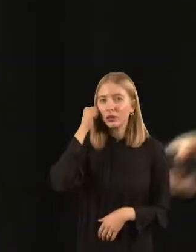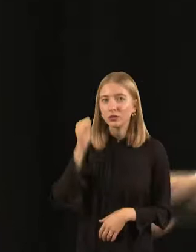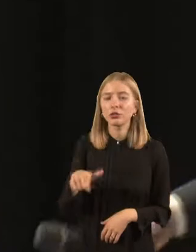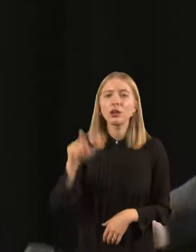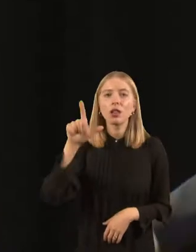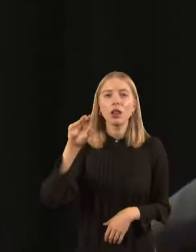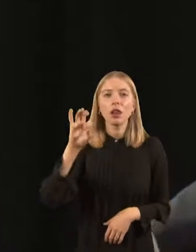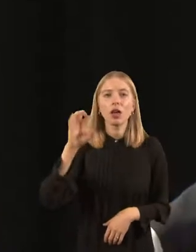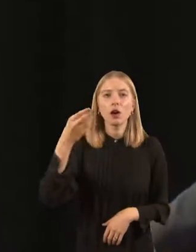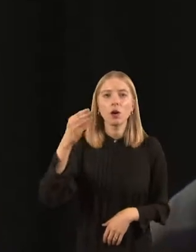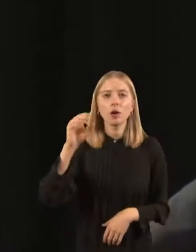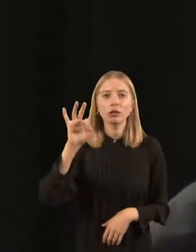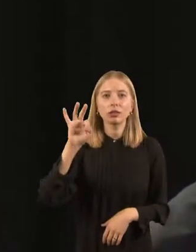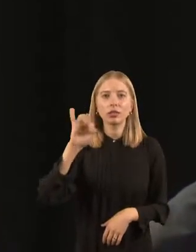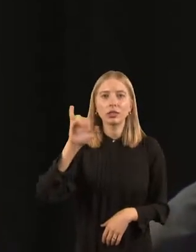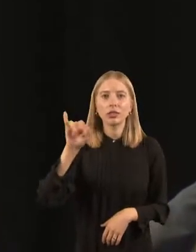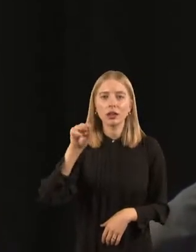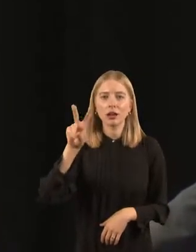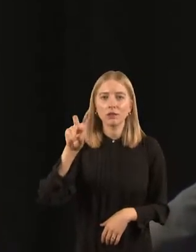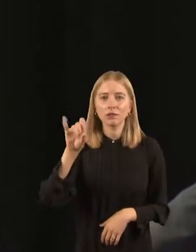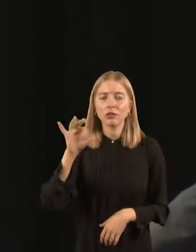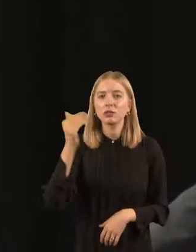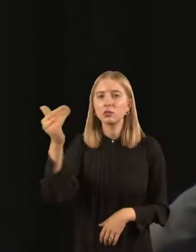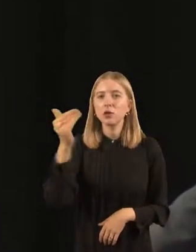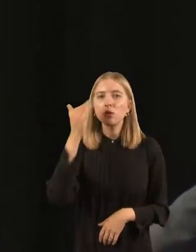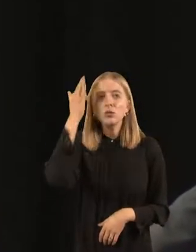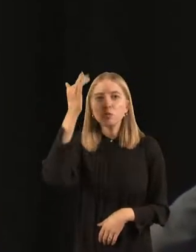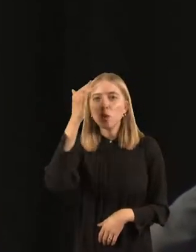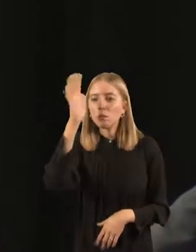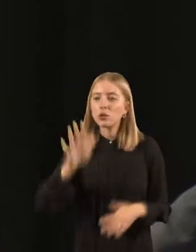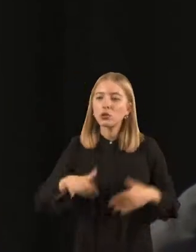the examples of best practices.